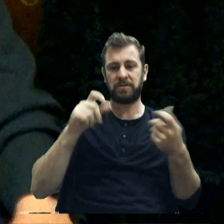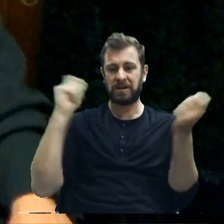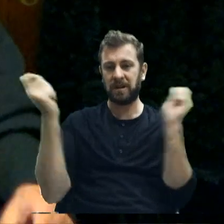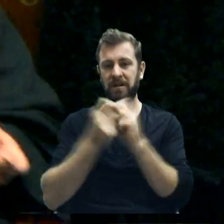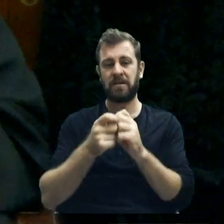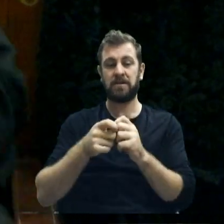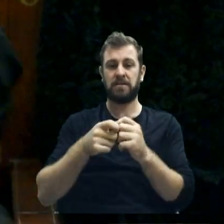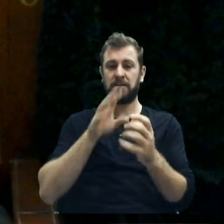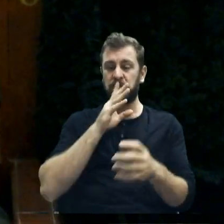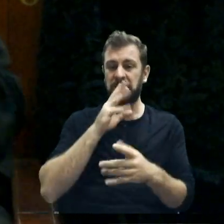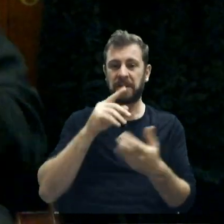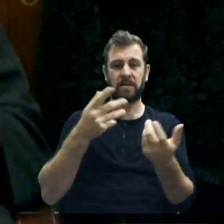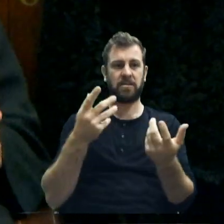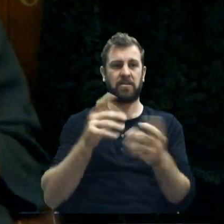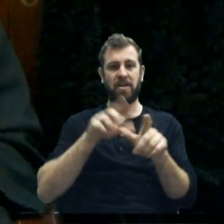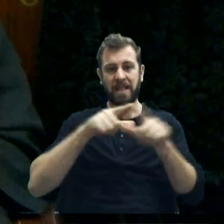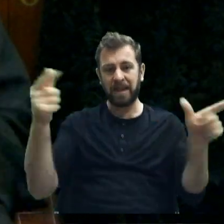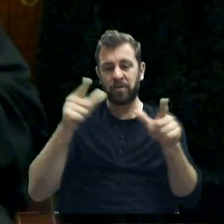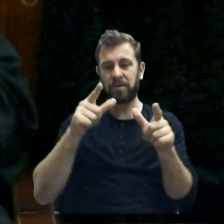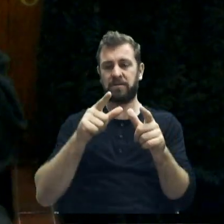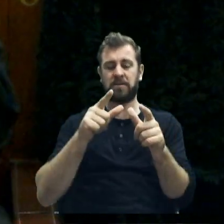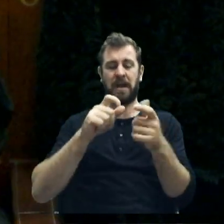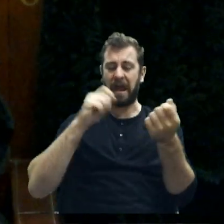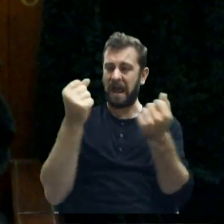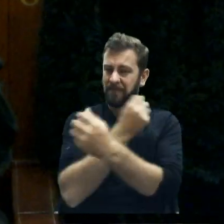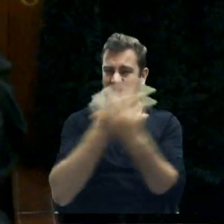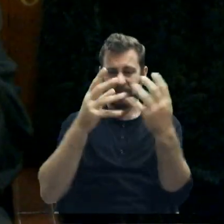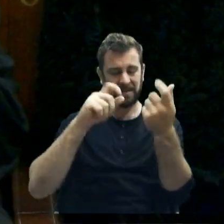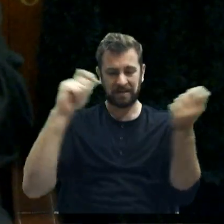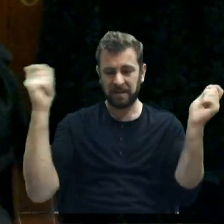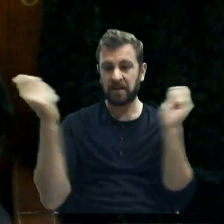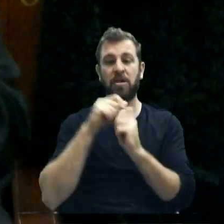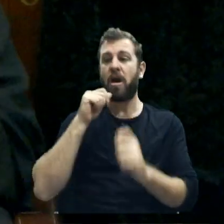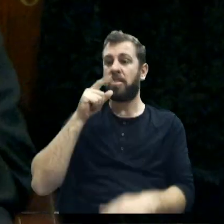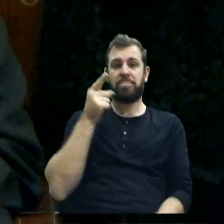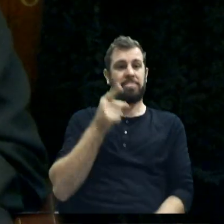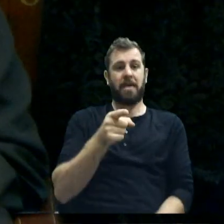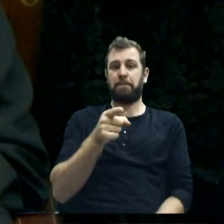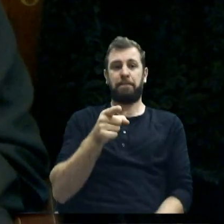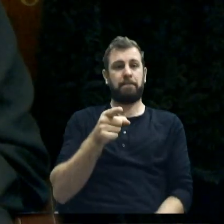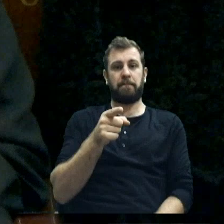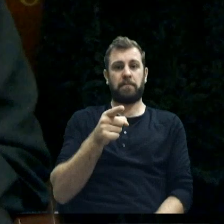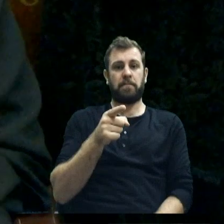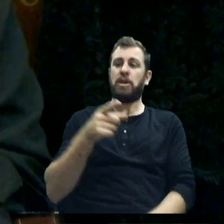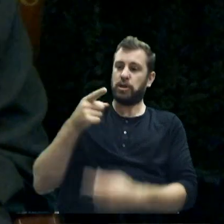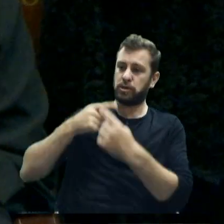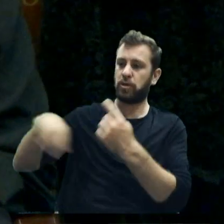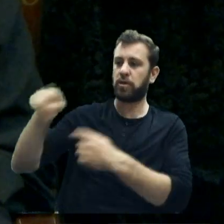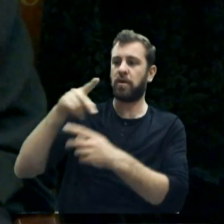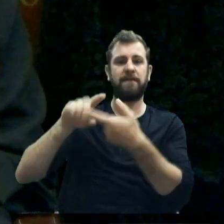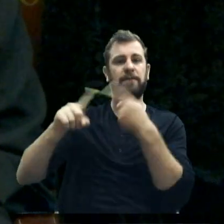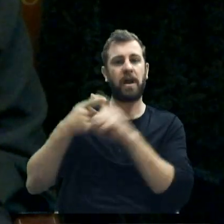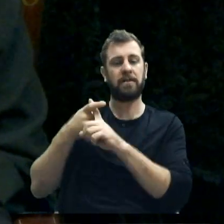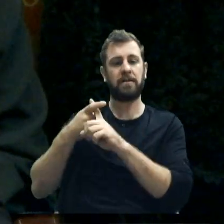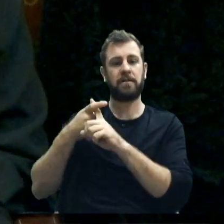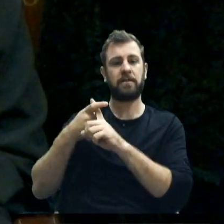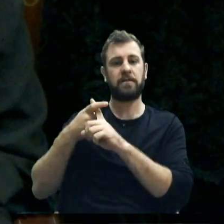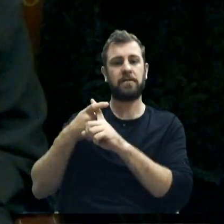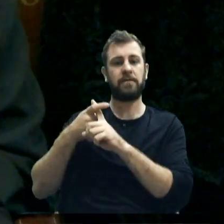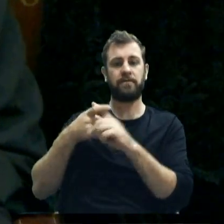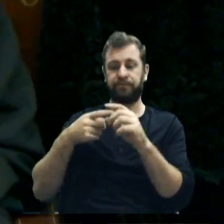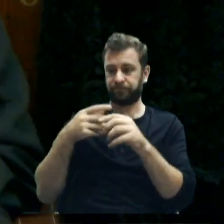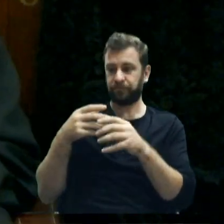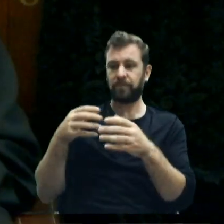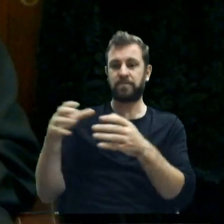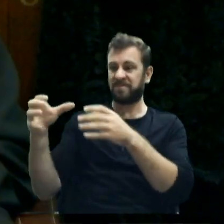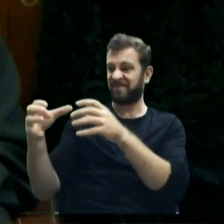speak changes, their language speaks, everything. It's not them, it's the circle around them. You exit that, you take that kid